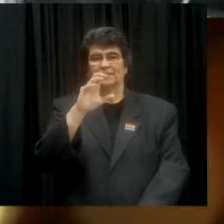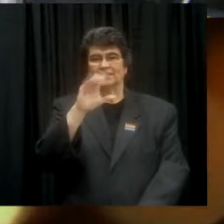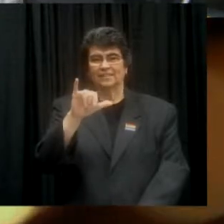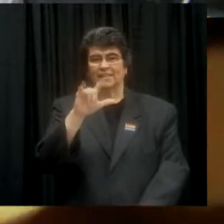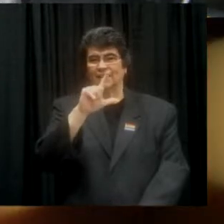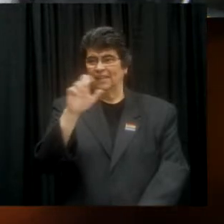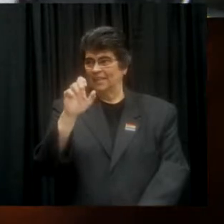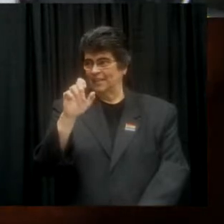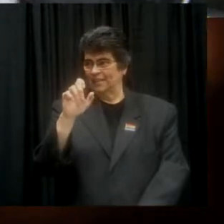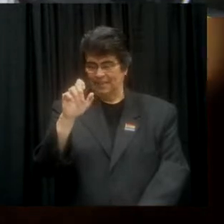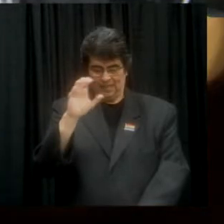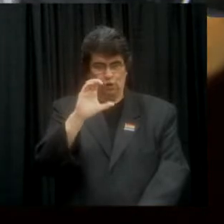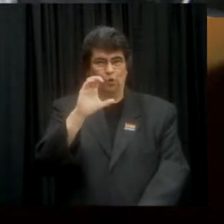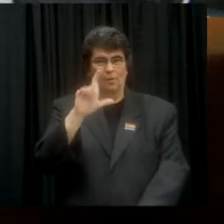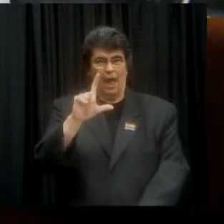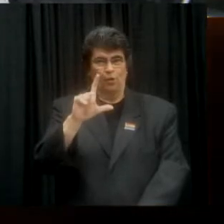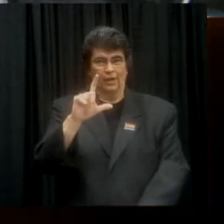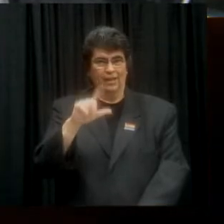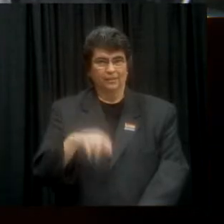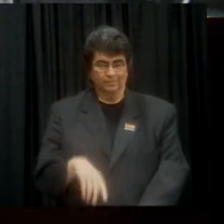Nancy Lee, cum laude.